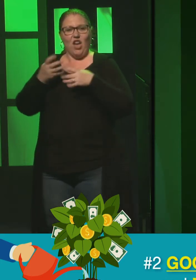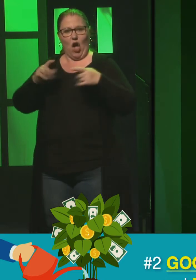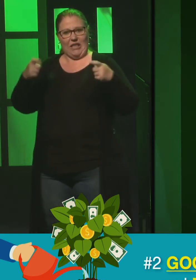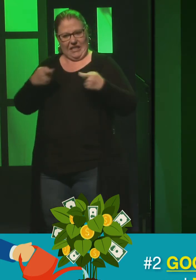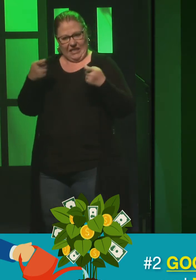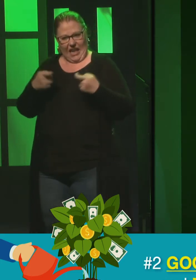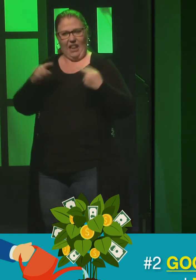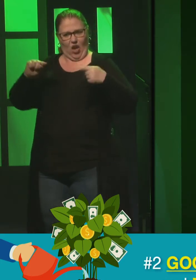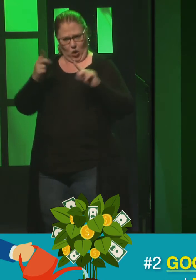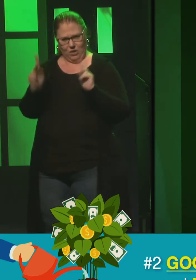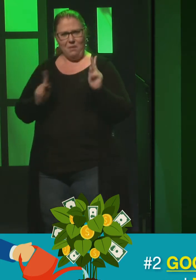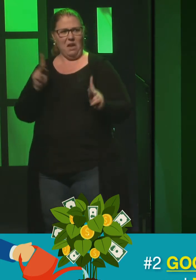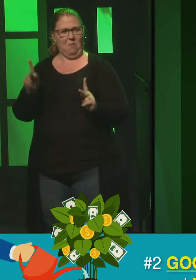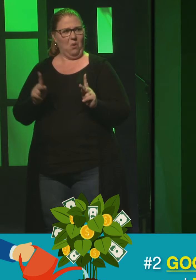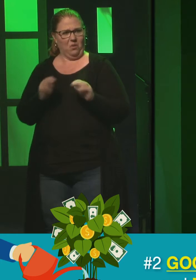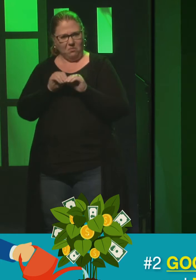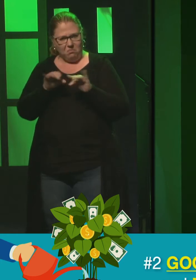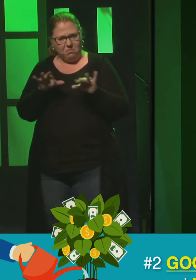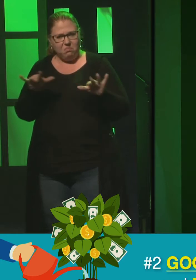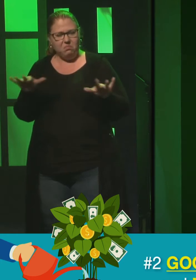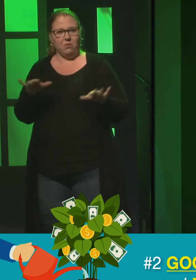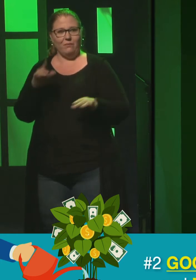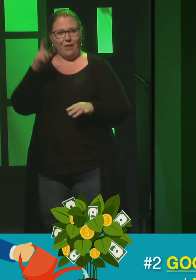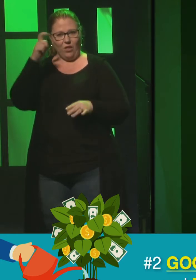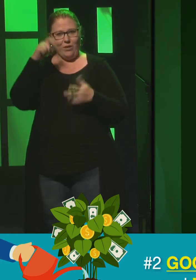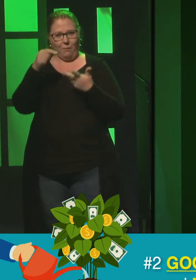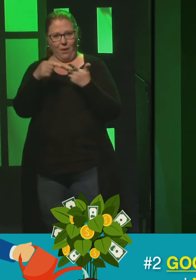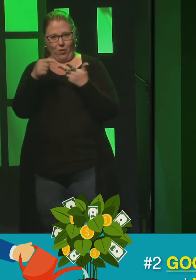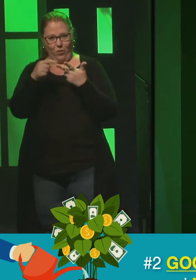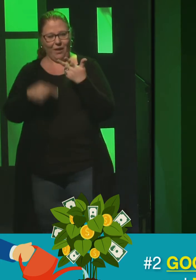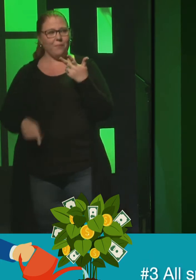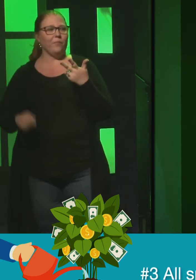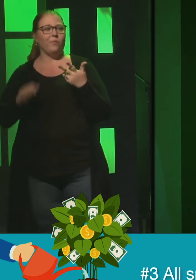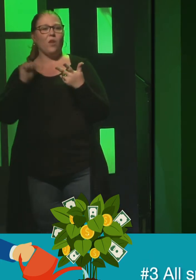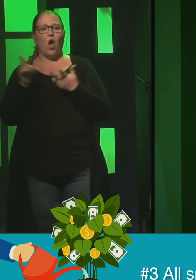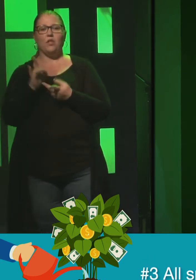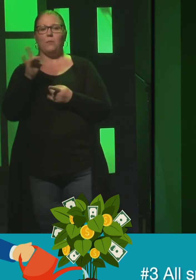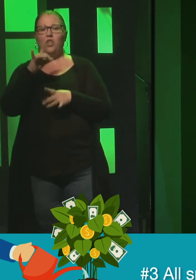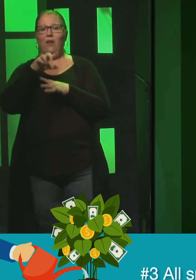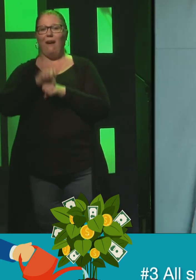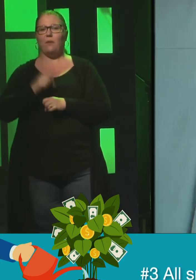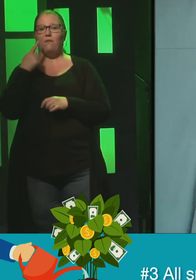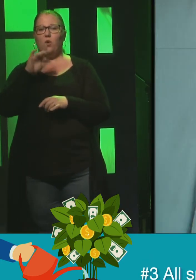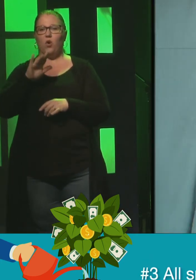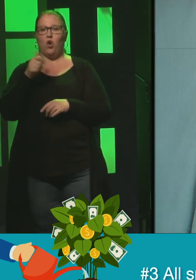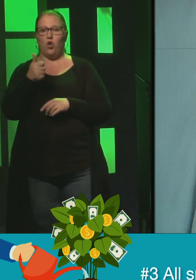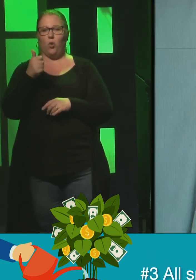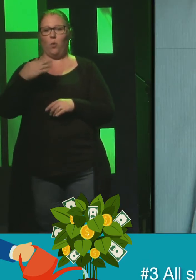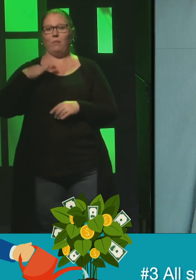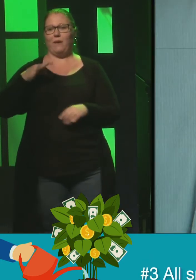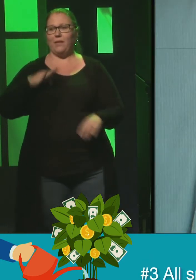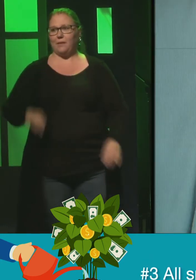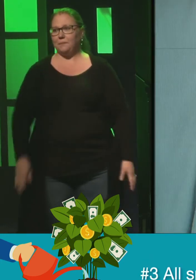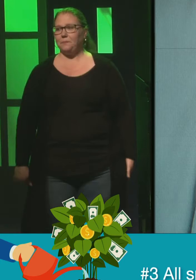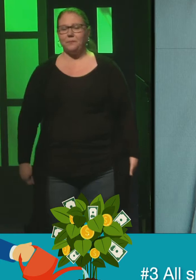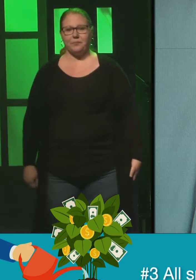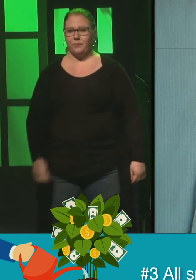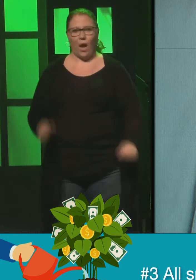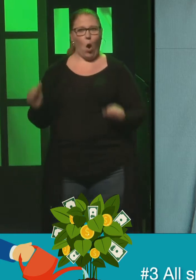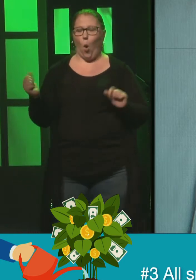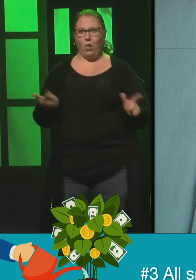Okay, number 3. A little bit of wisdom for you. All spiritual habits are for your spiritual good. Every one